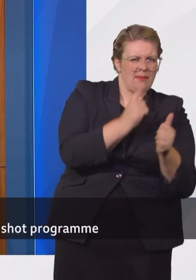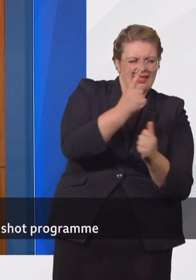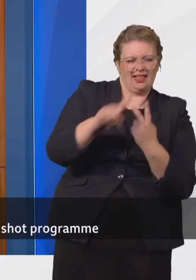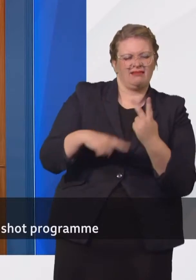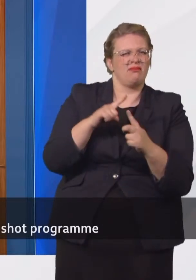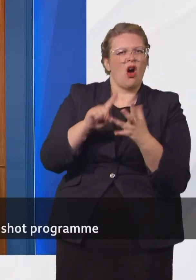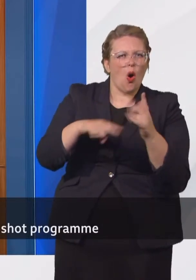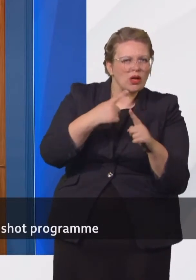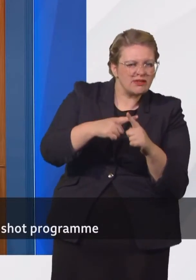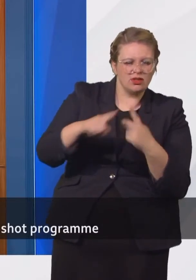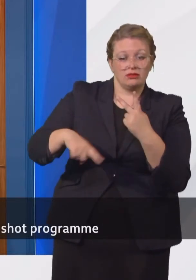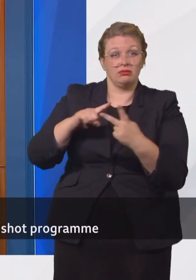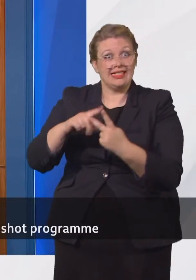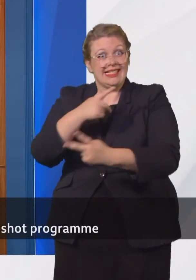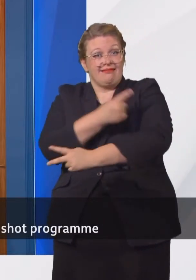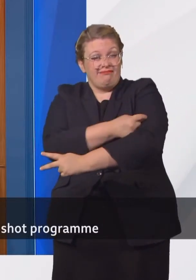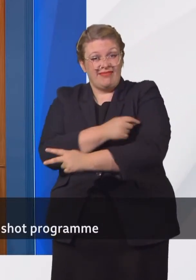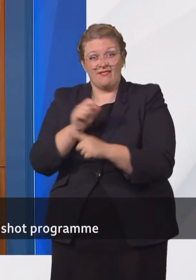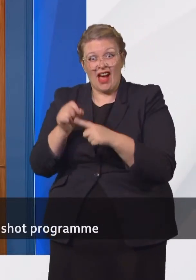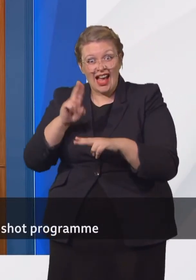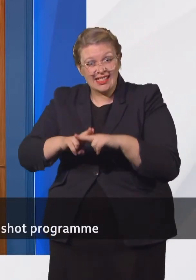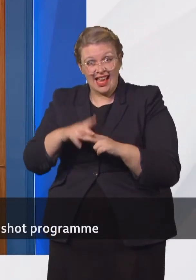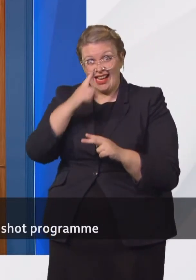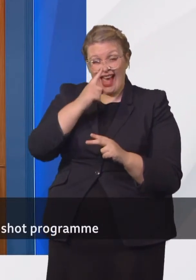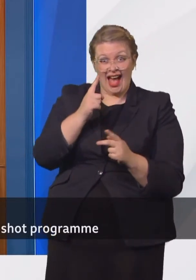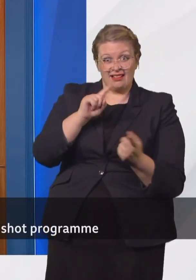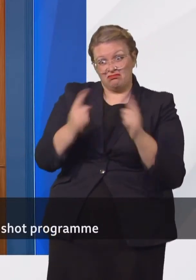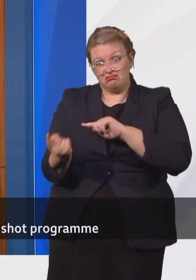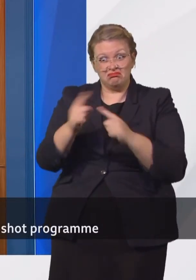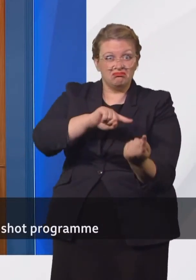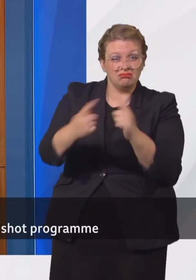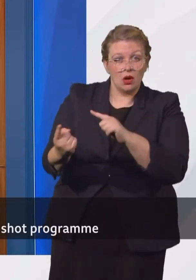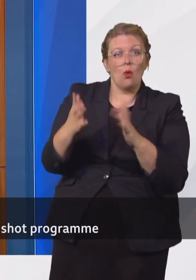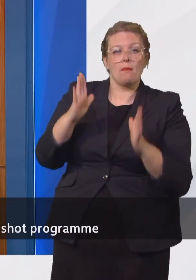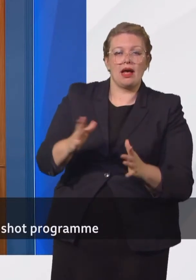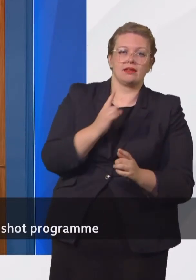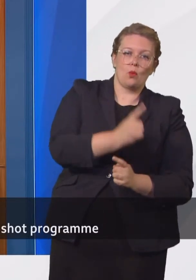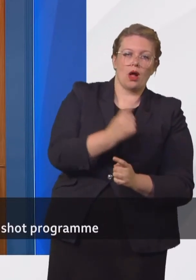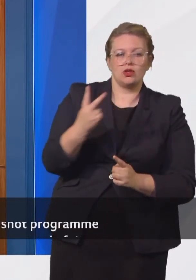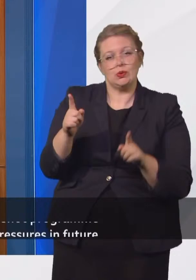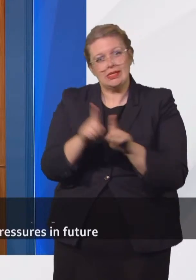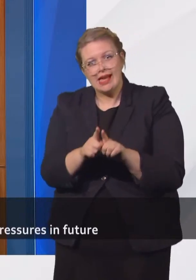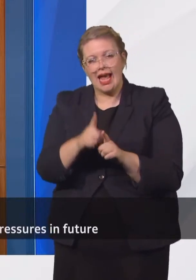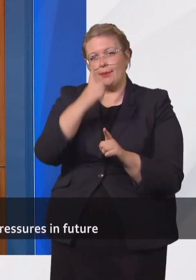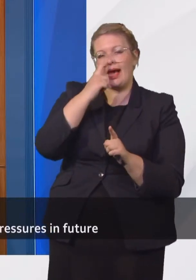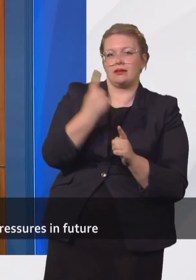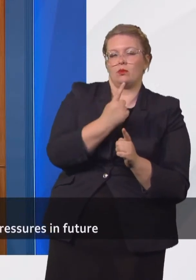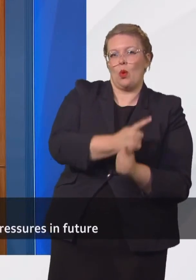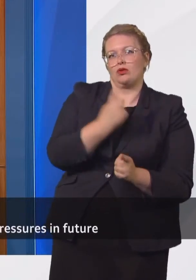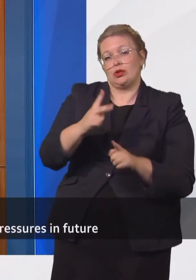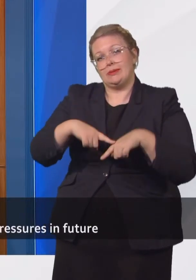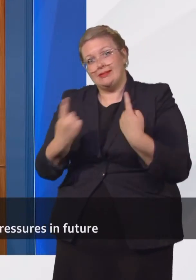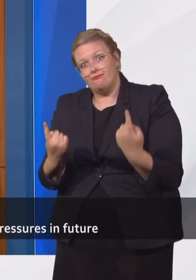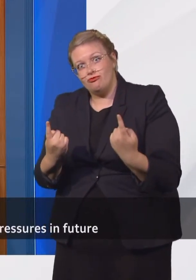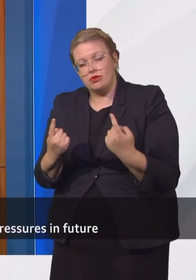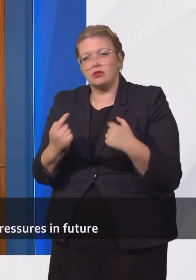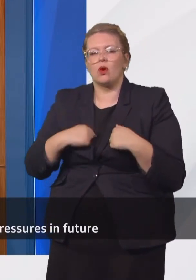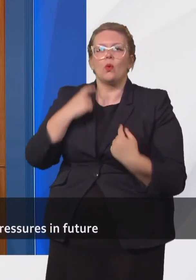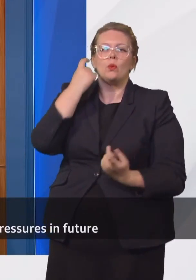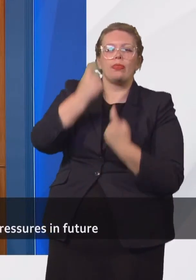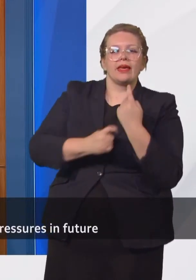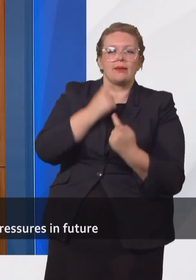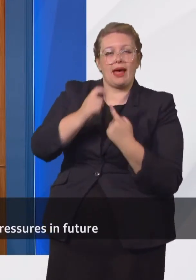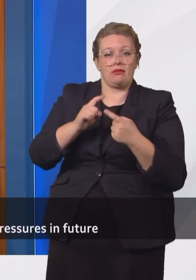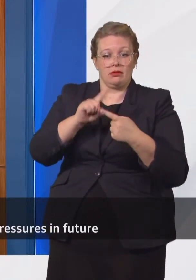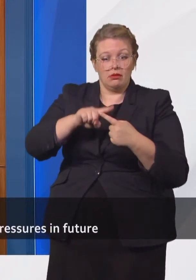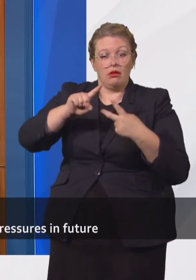very deep in planning to understand vaccine studies to look at booster doses for vaccines, either for the autumn